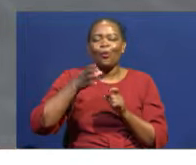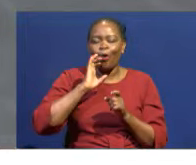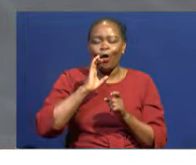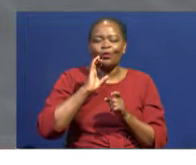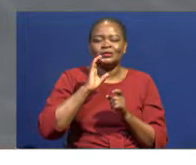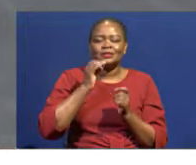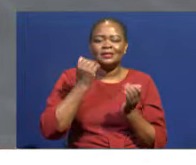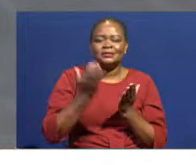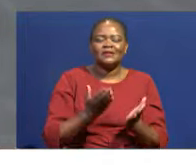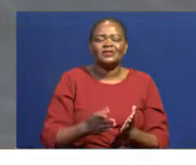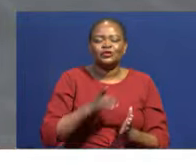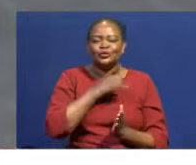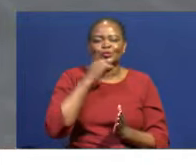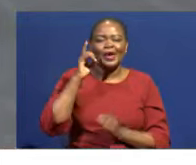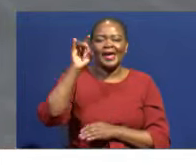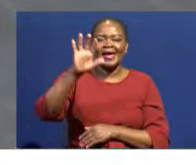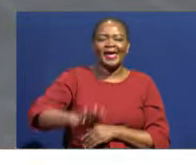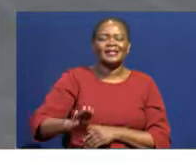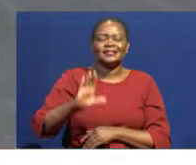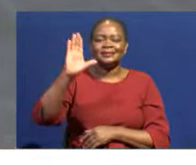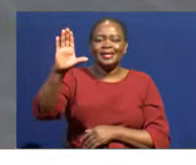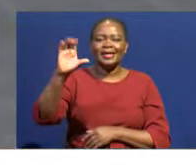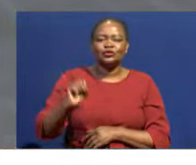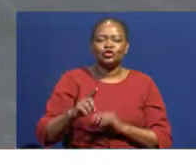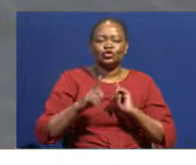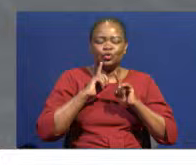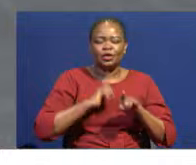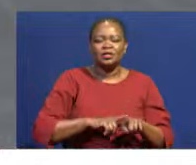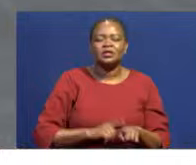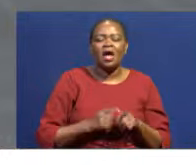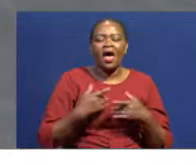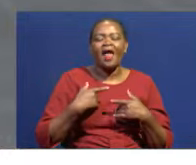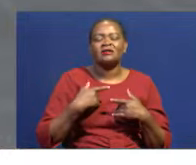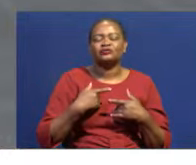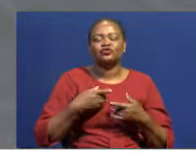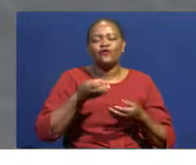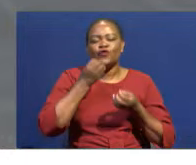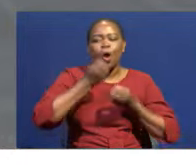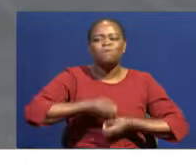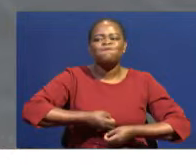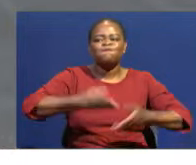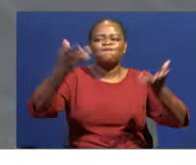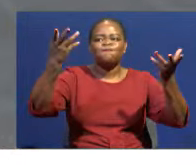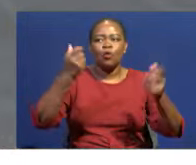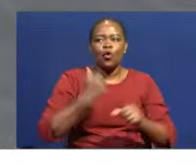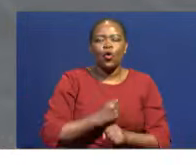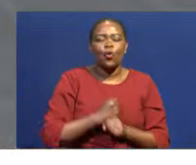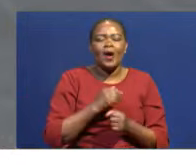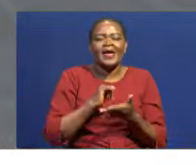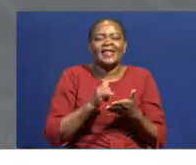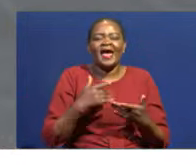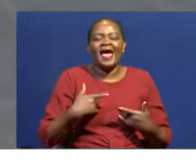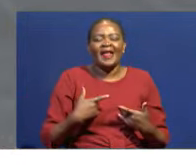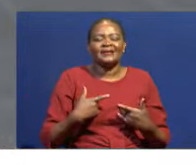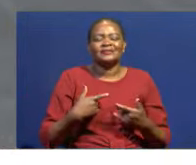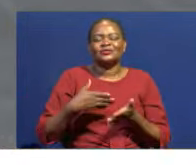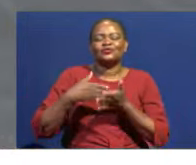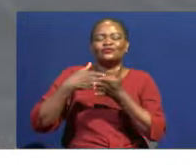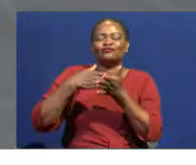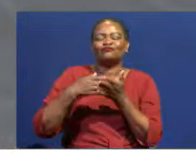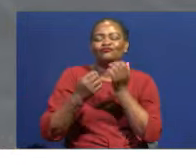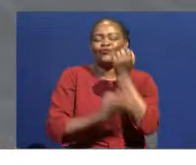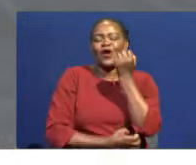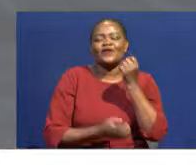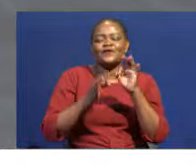to drought hotspots. The Cabinet Secretary spoke during a relief food distribution exercise that saw vulnerable households